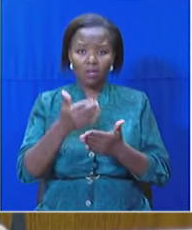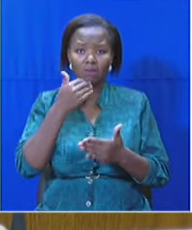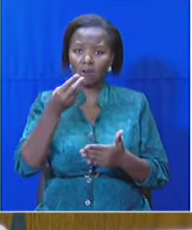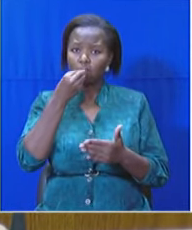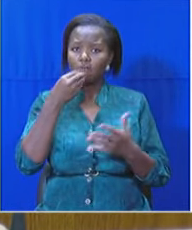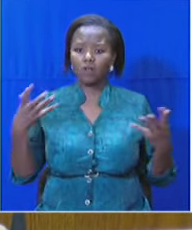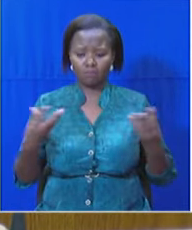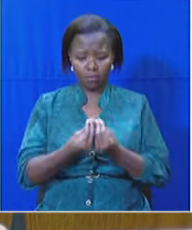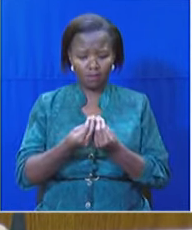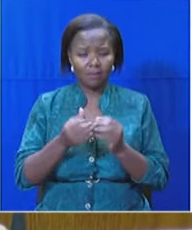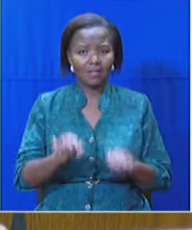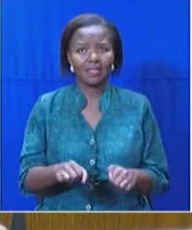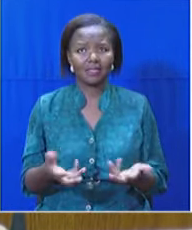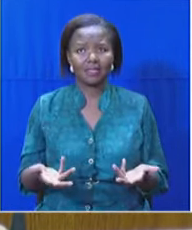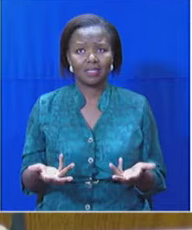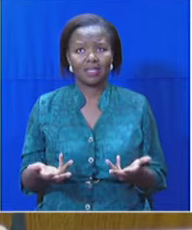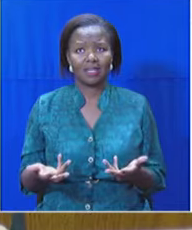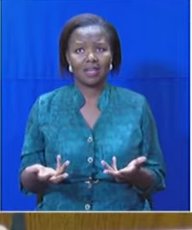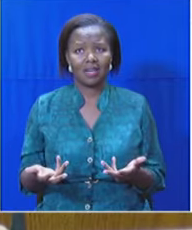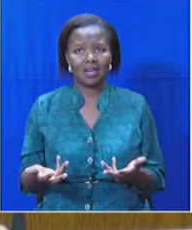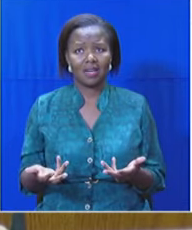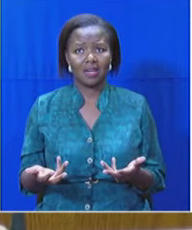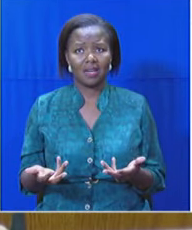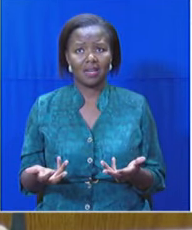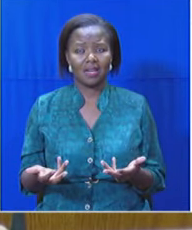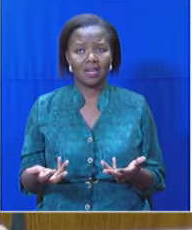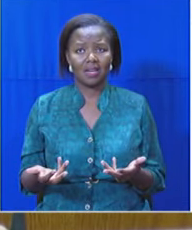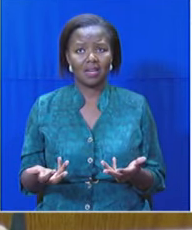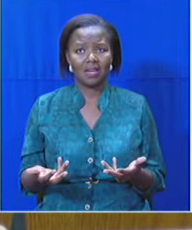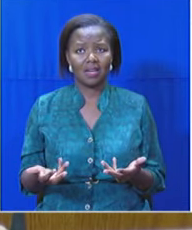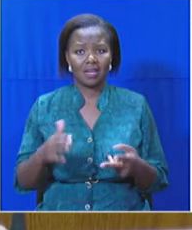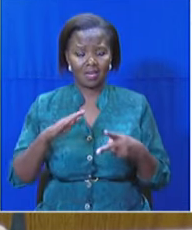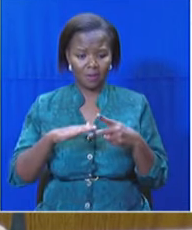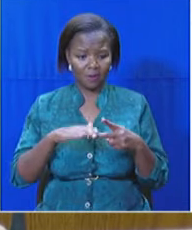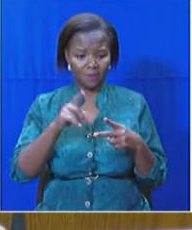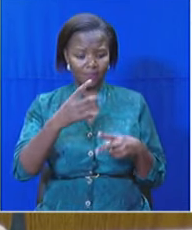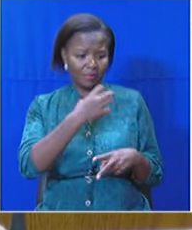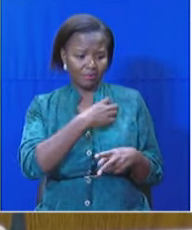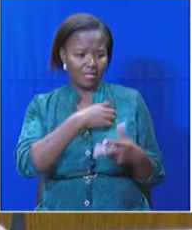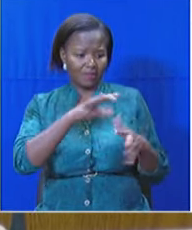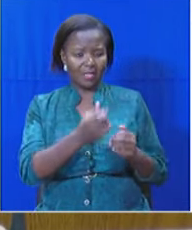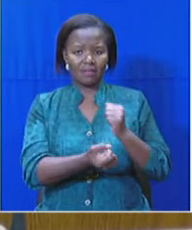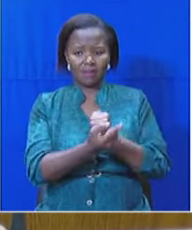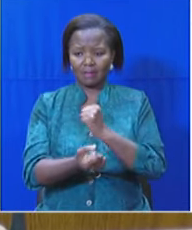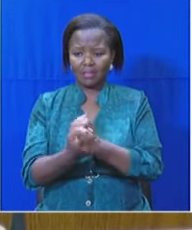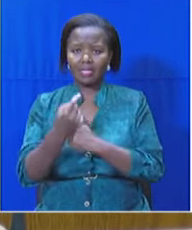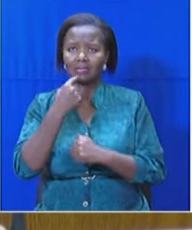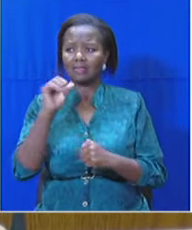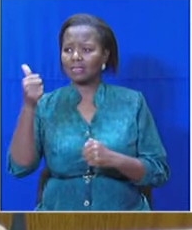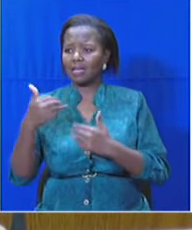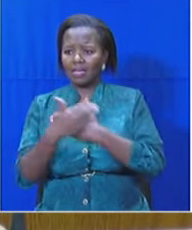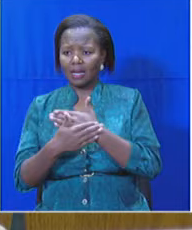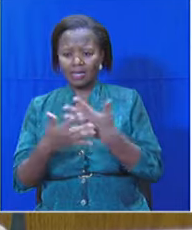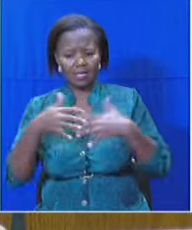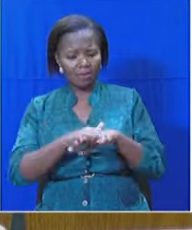state. And all the mentions that the minister had made of other countries where this has been